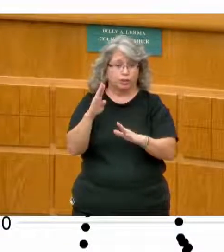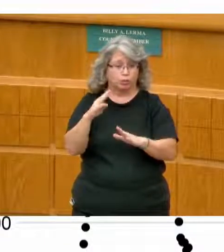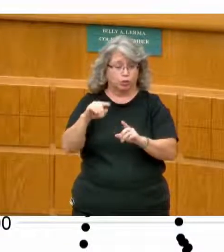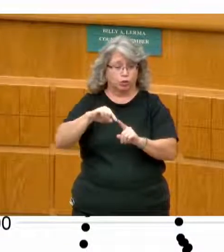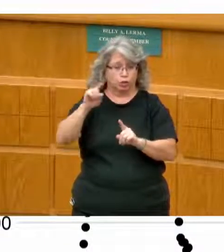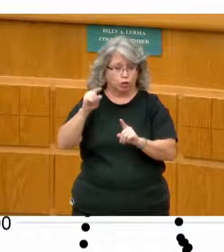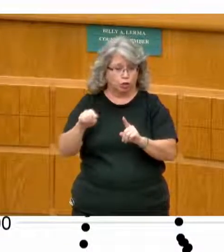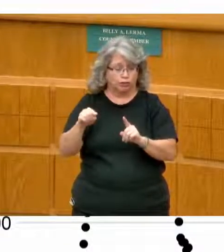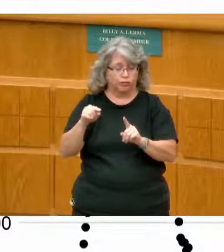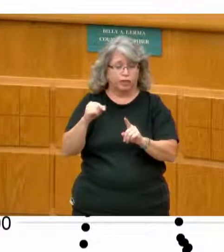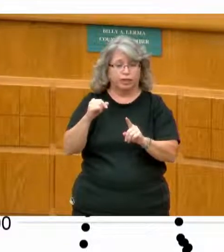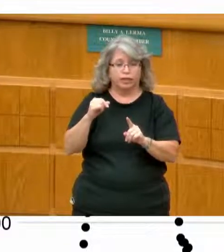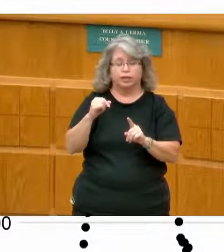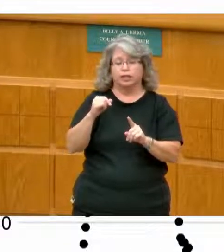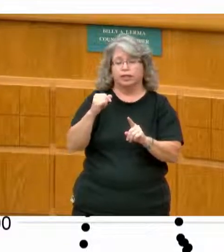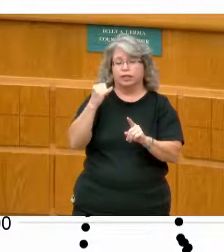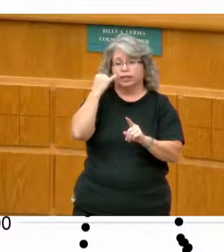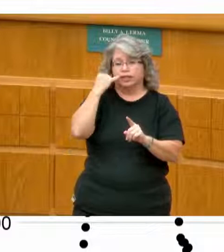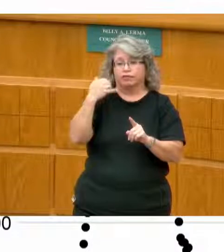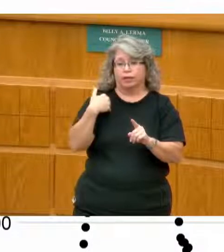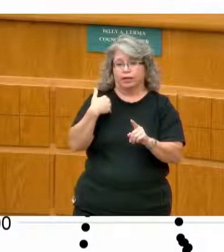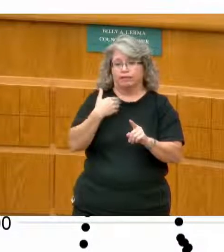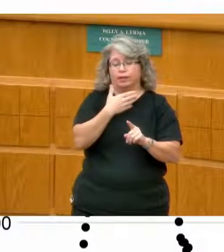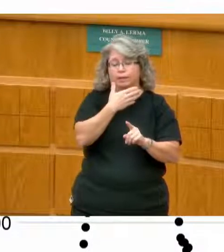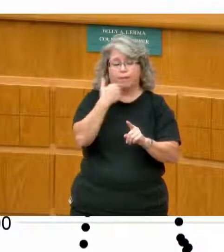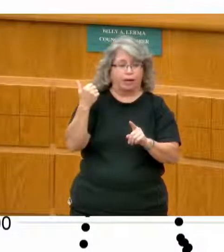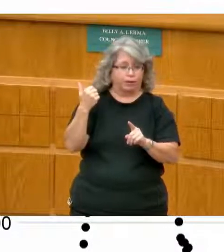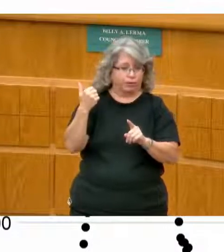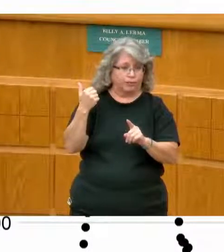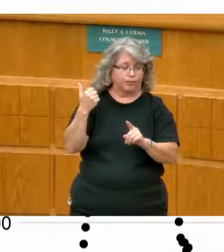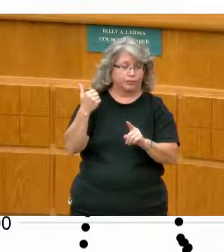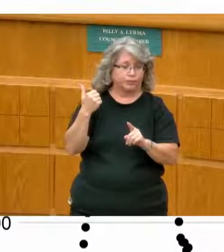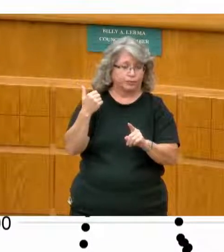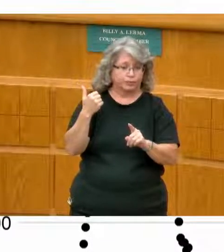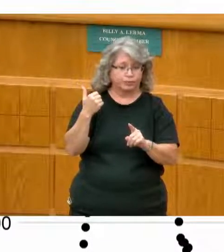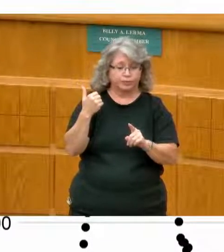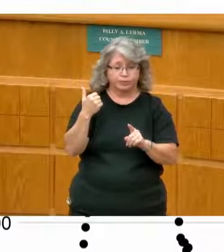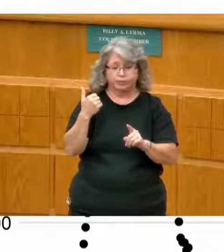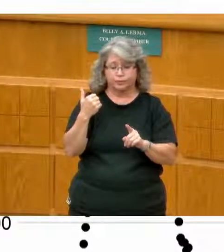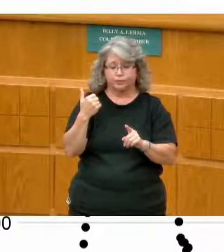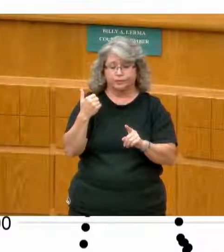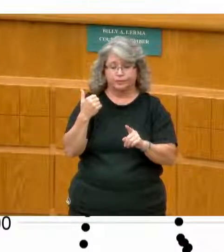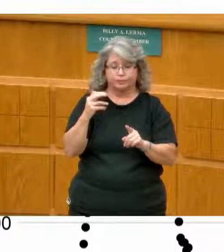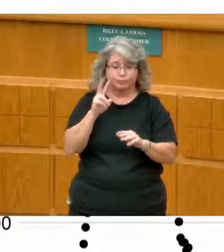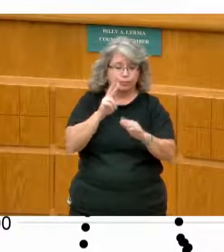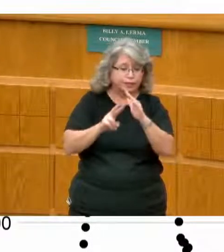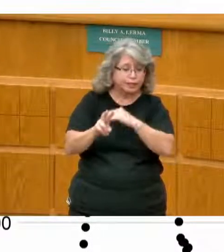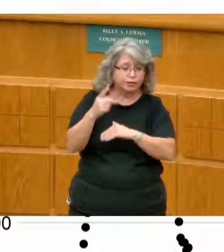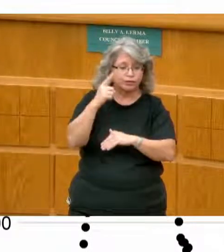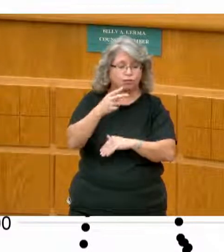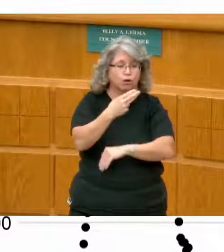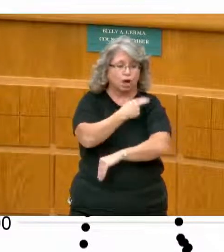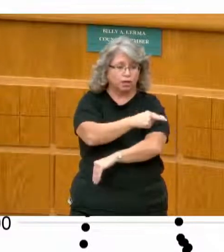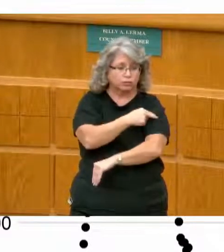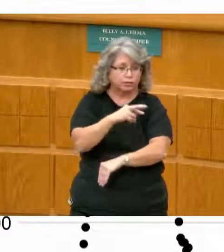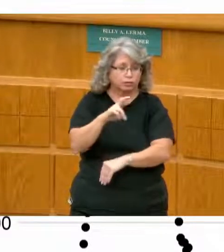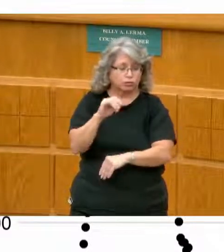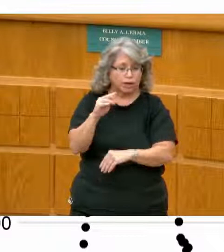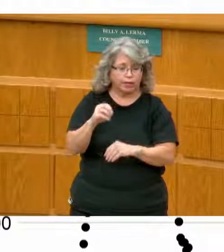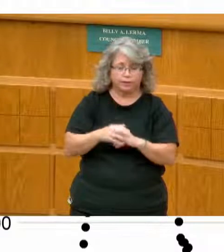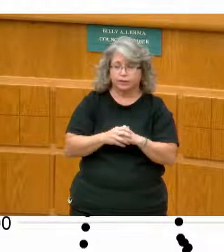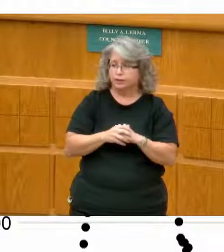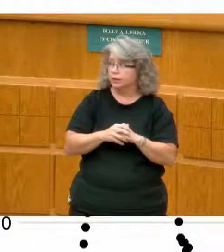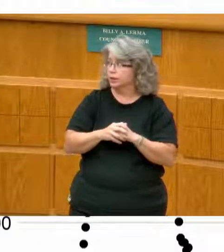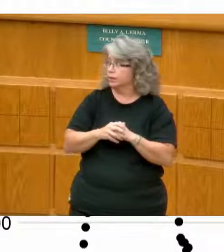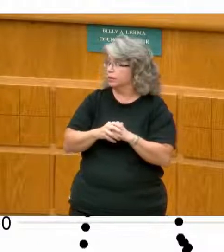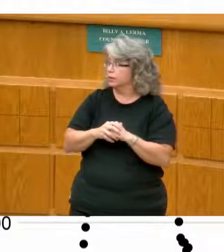or a more optimistic hospitalization rate than even was projected with these red and yellow curves. But